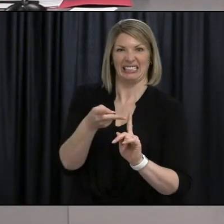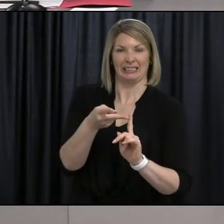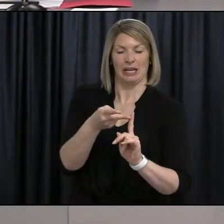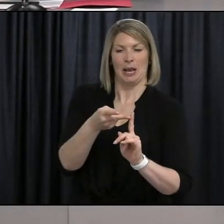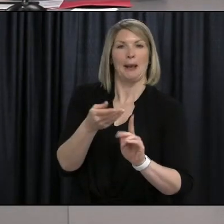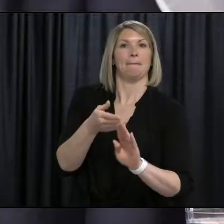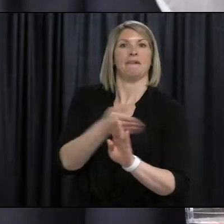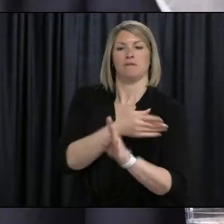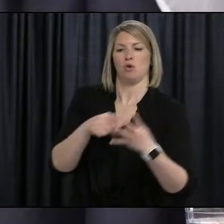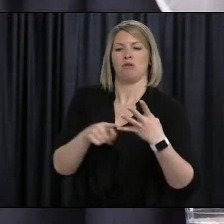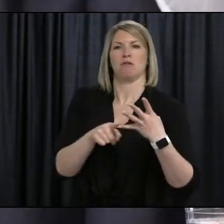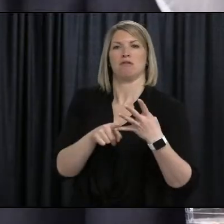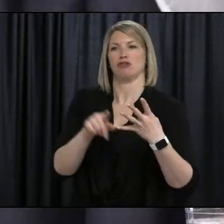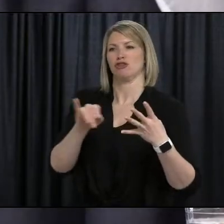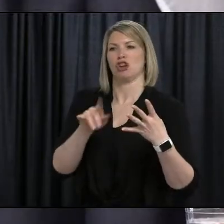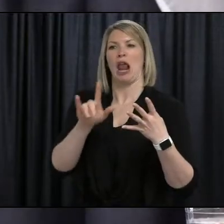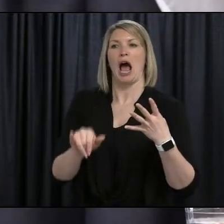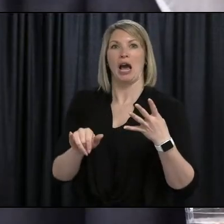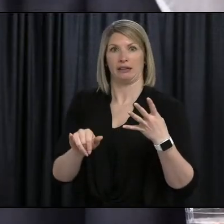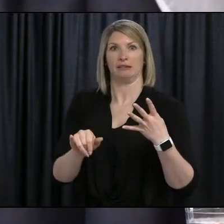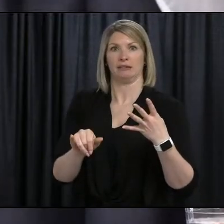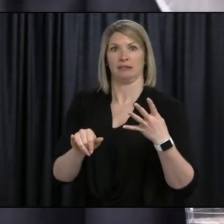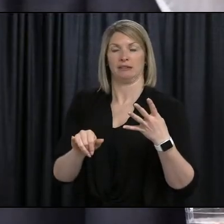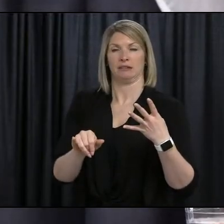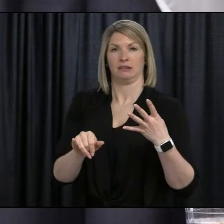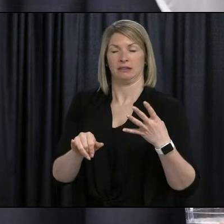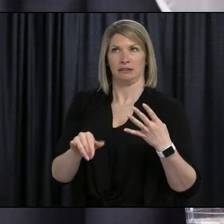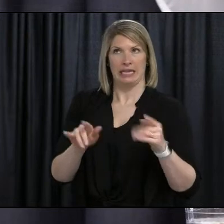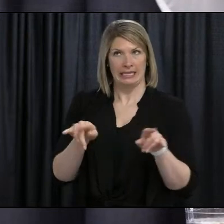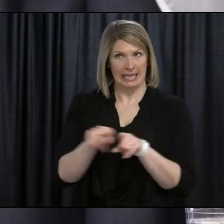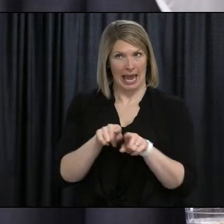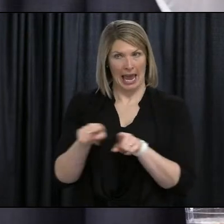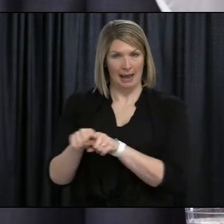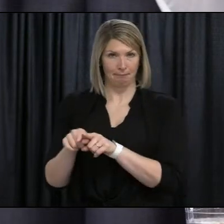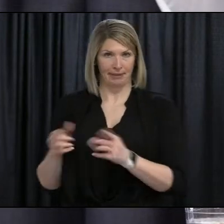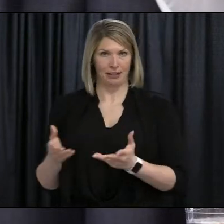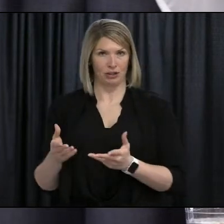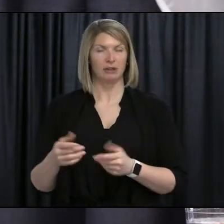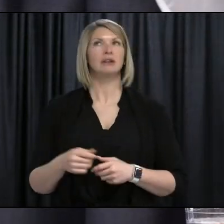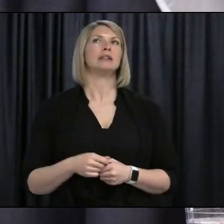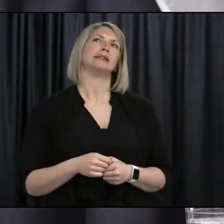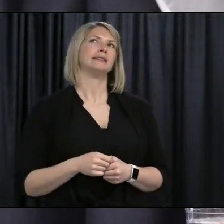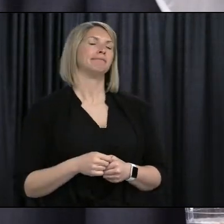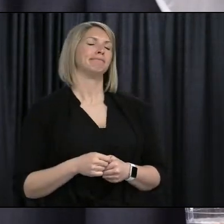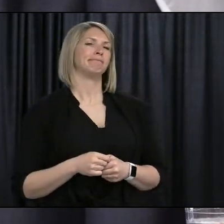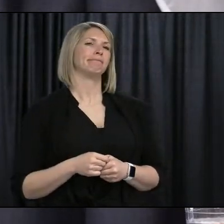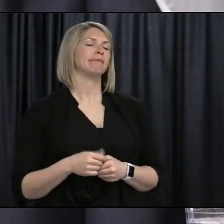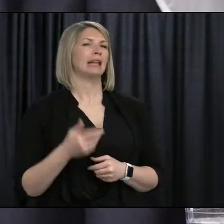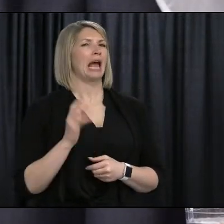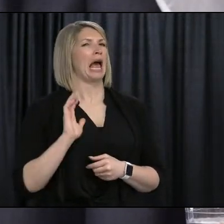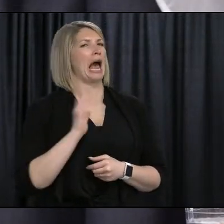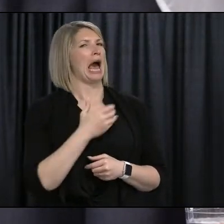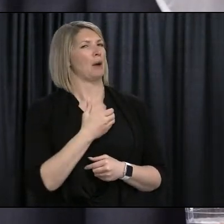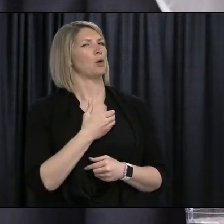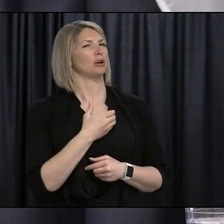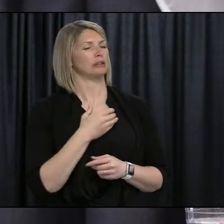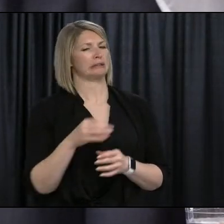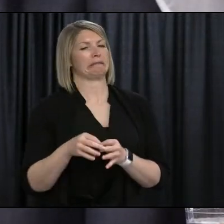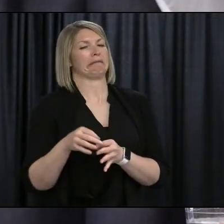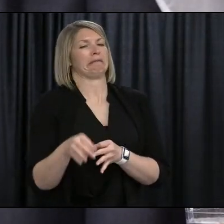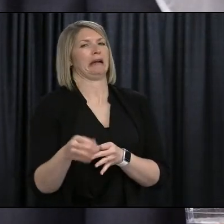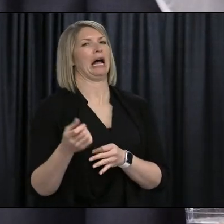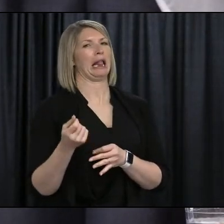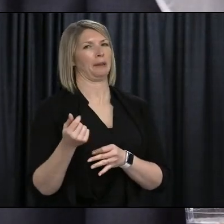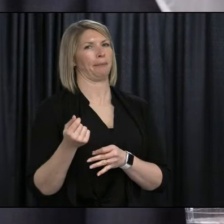Minister. Our targets had been a little less tight than that based on our vaccine supply and our